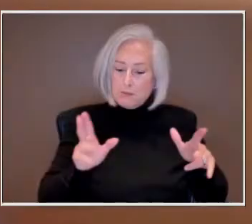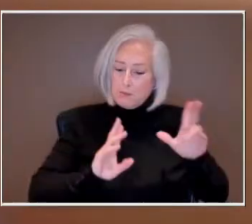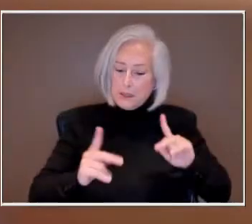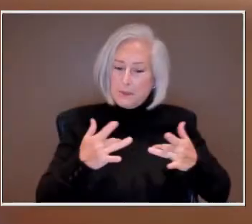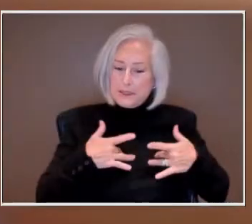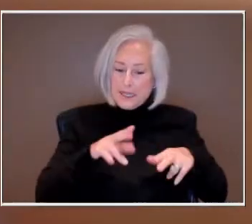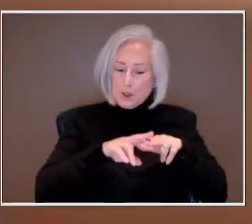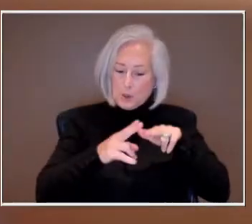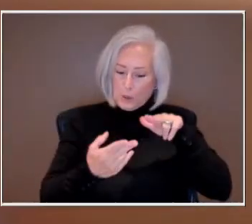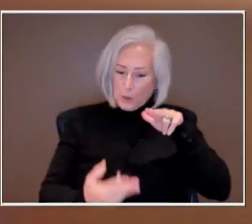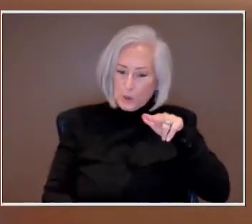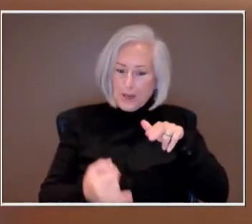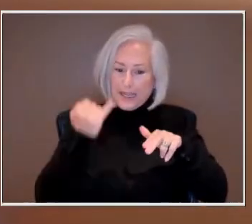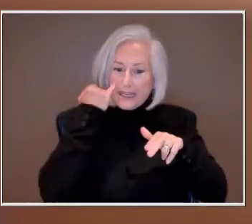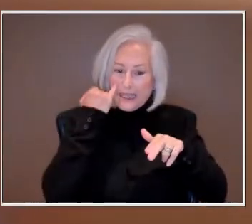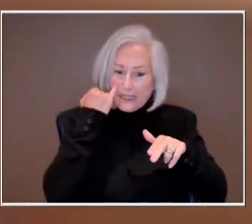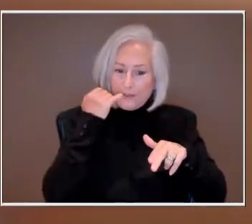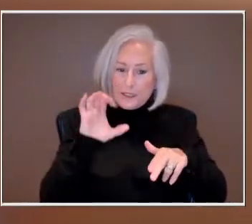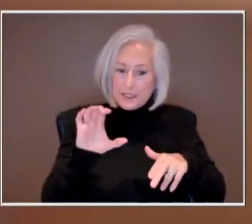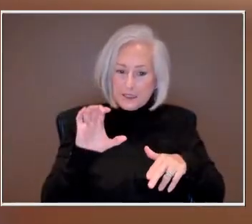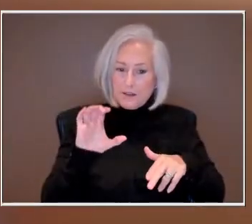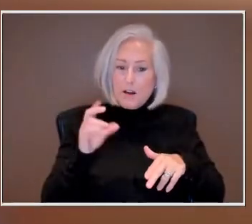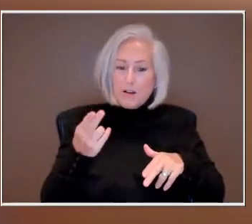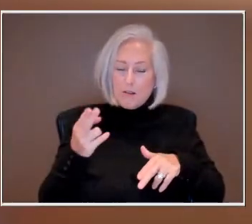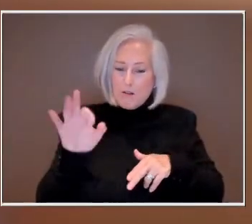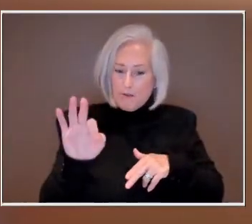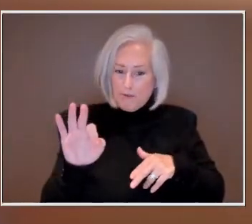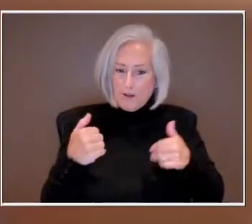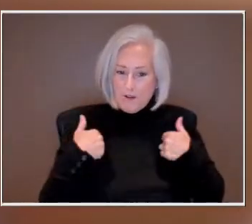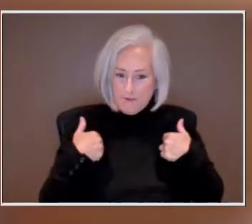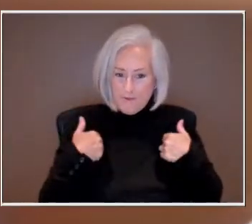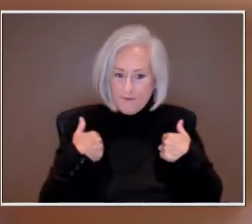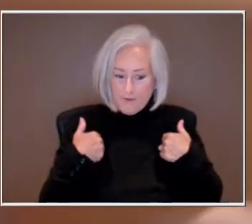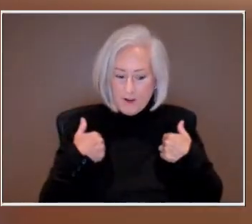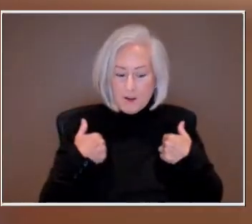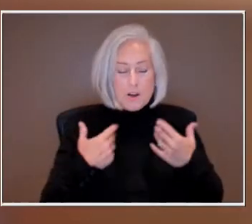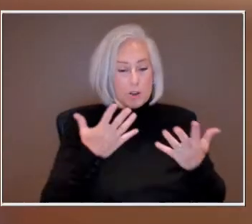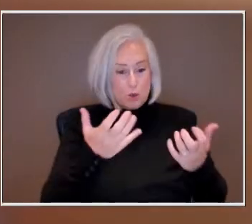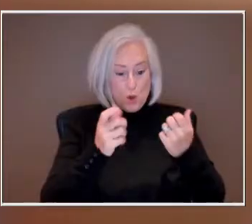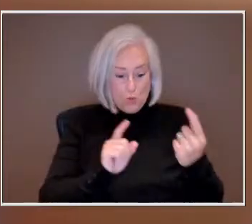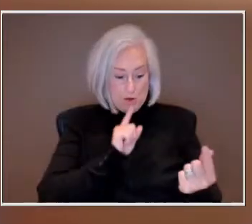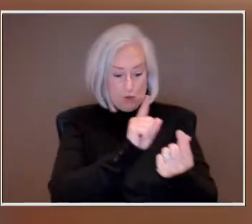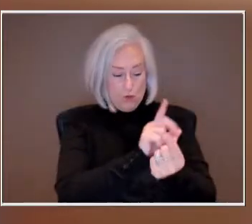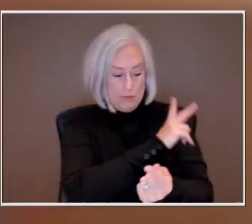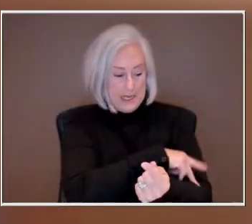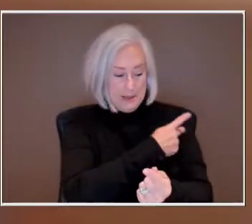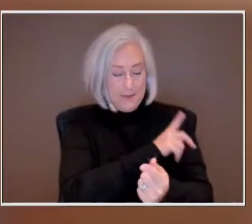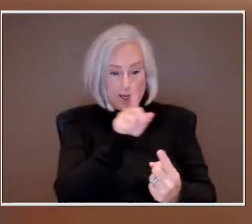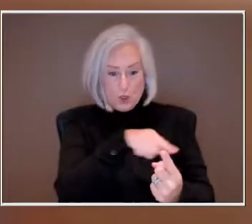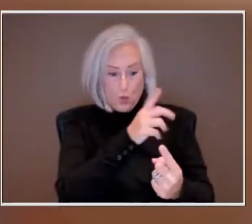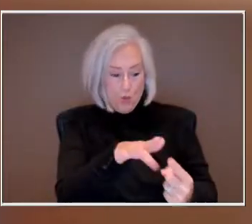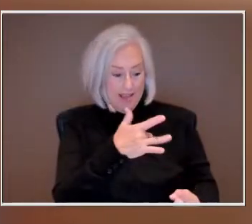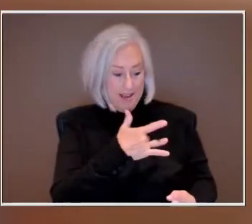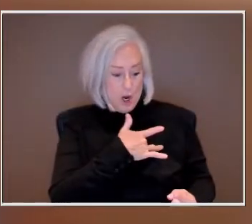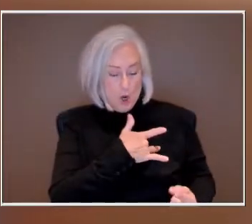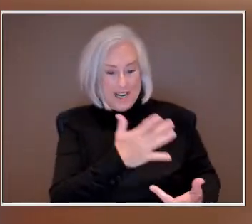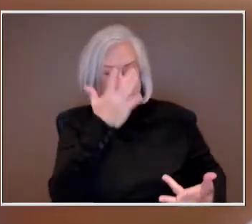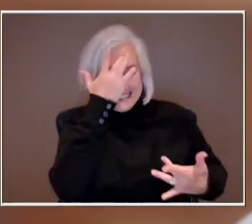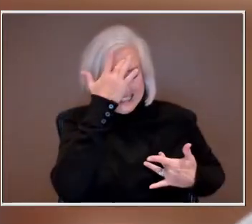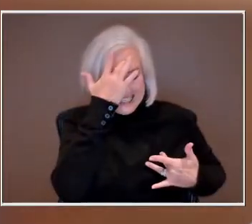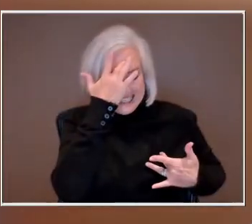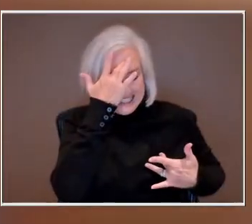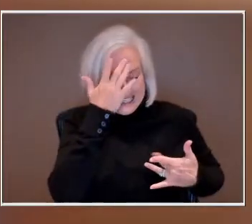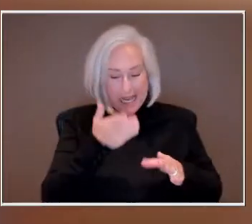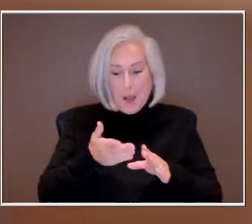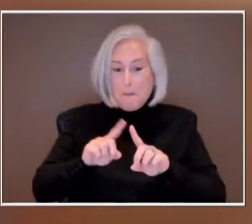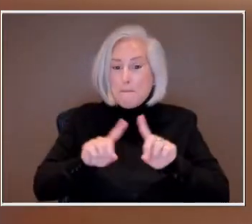where we want to meet the patients when their heart is very sick, but before everything else has kind of gone off the rails. Because once